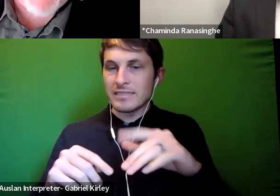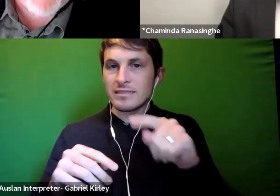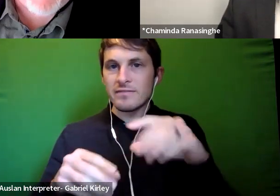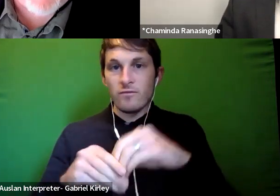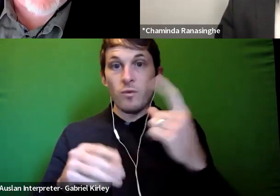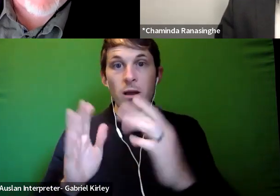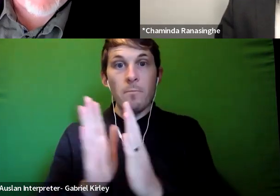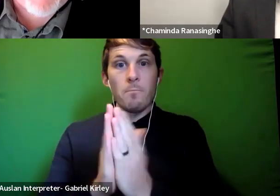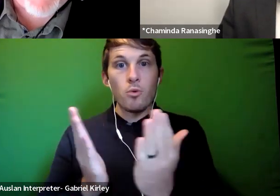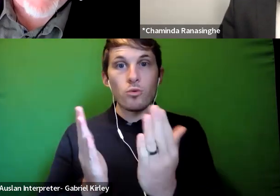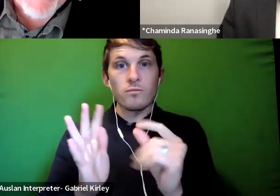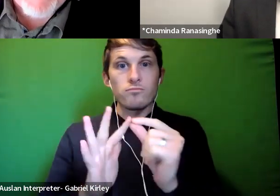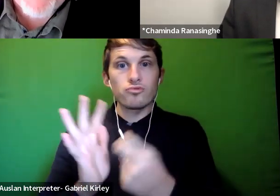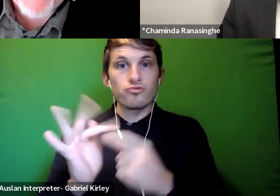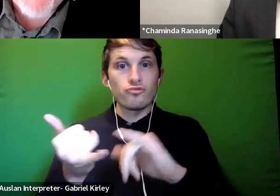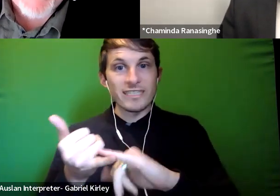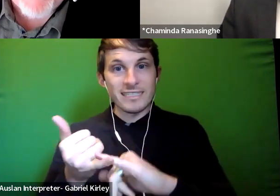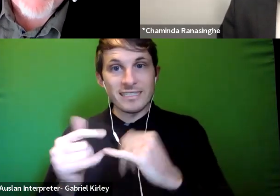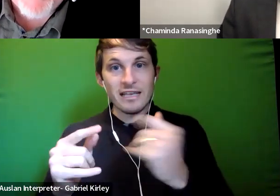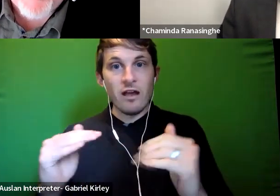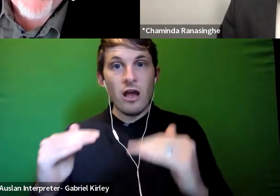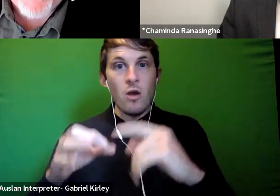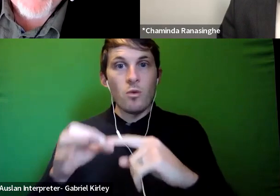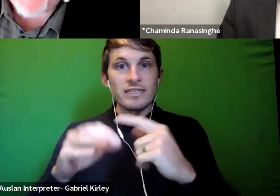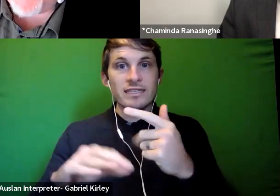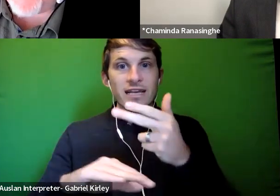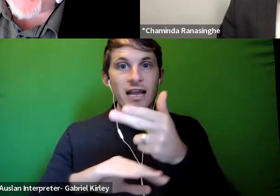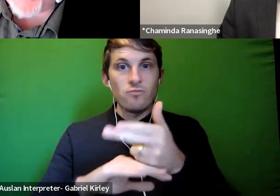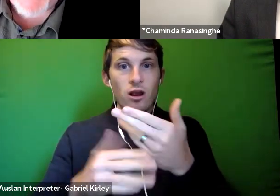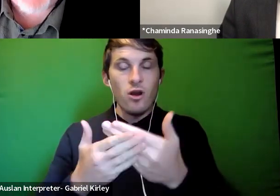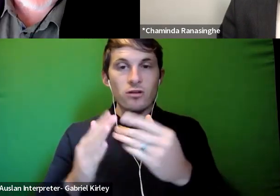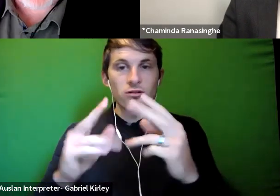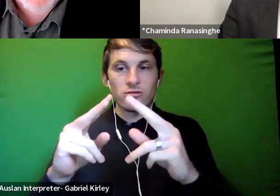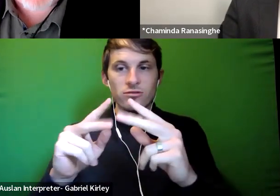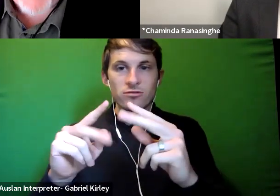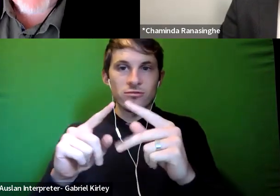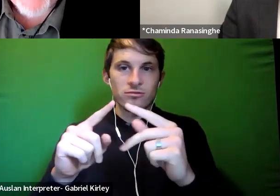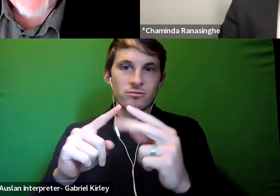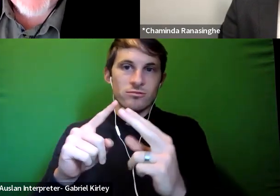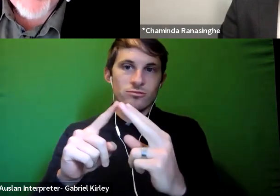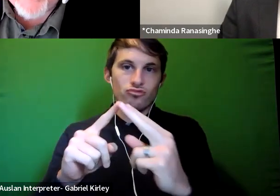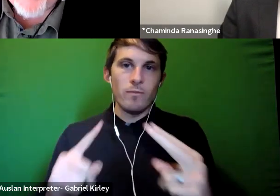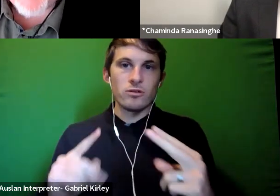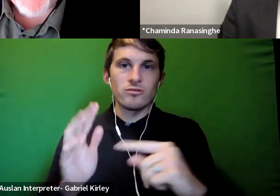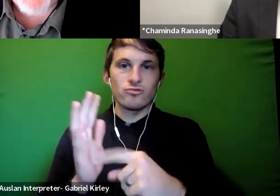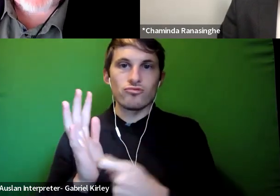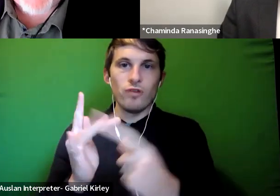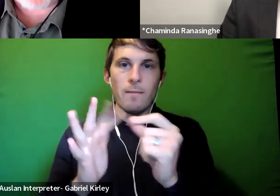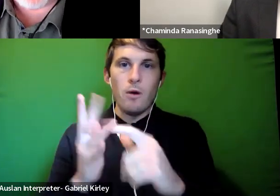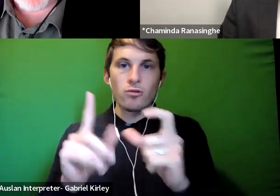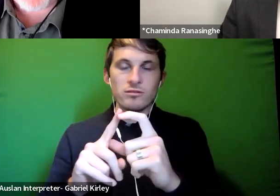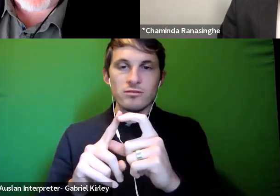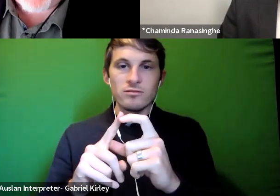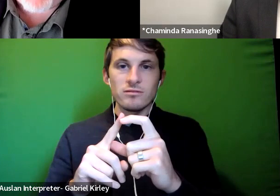press and a high quality camera at that stage on a tripod. So a large piece of glass would come down on the book and hold a page down